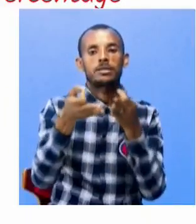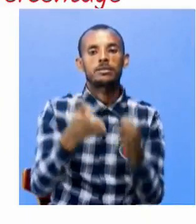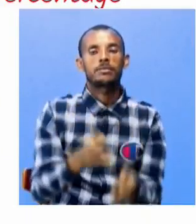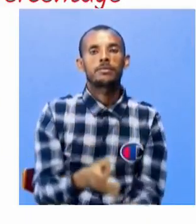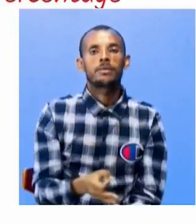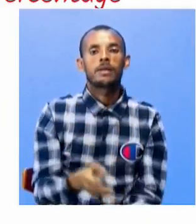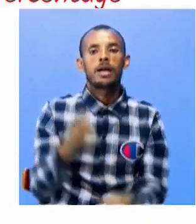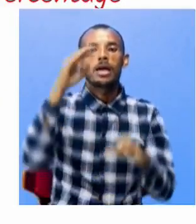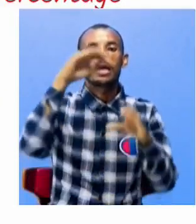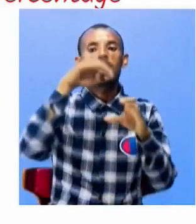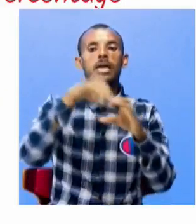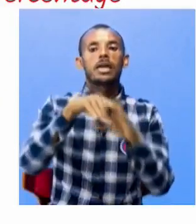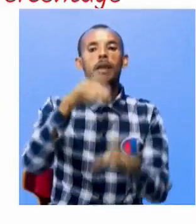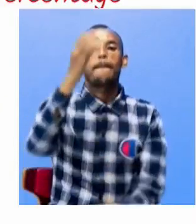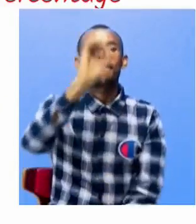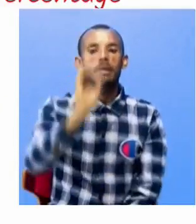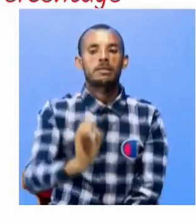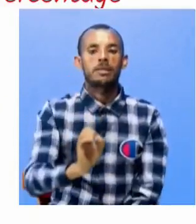in percent.